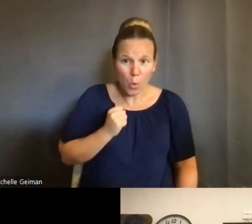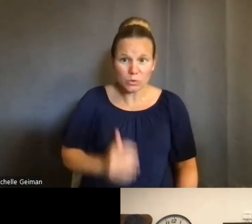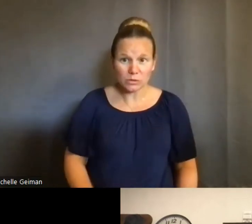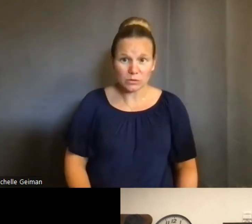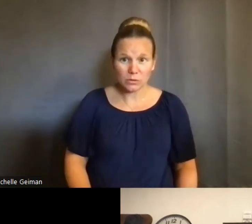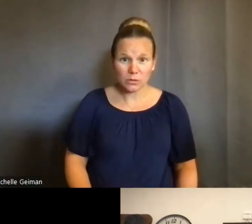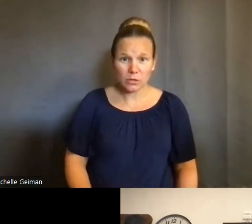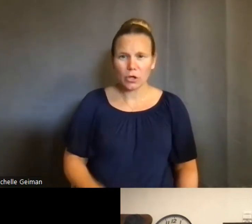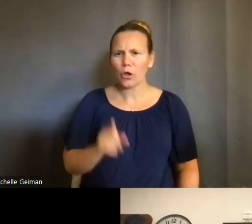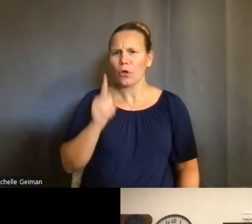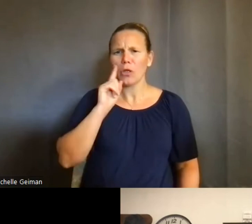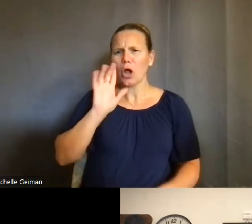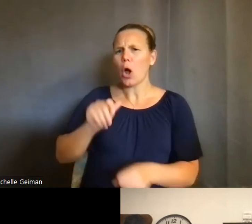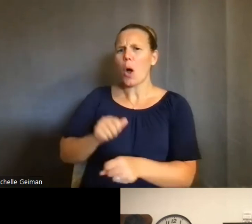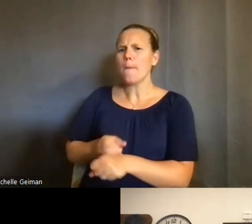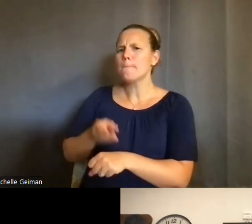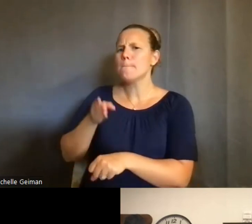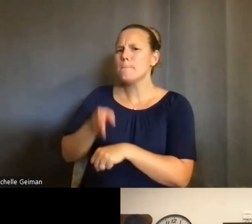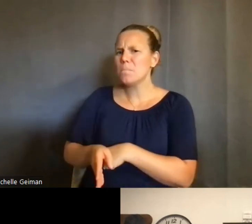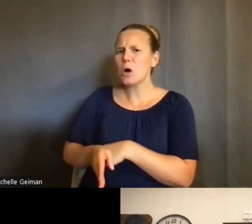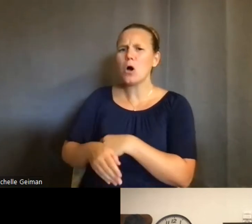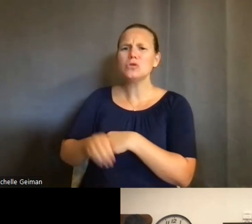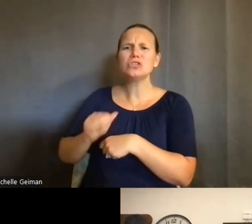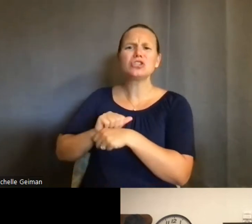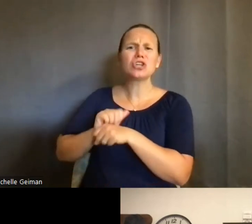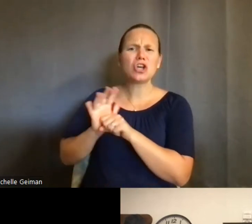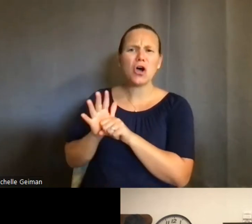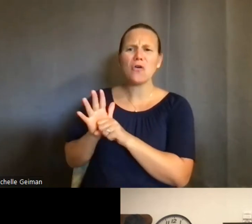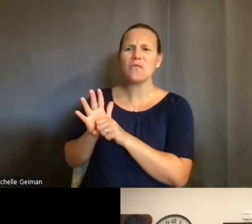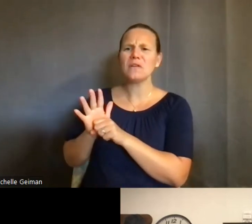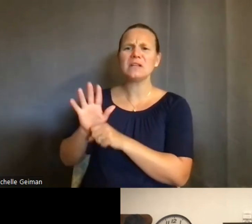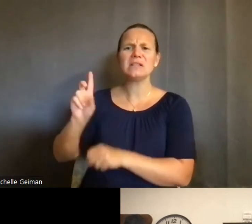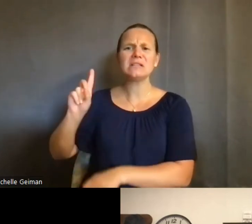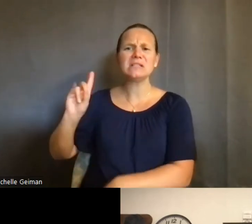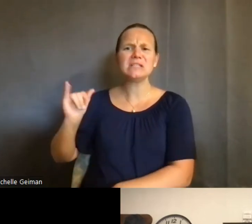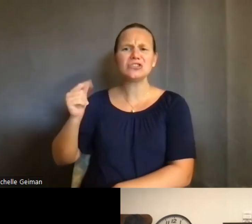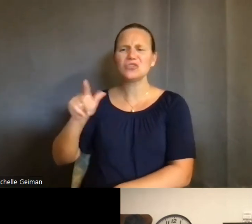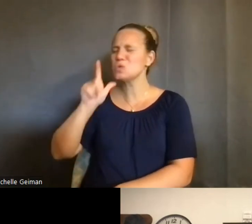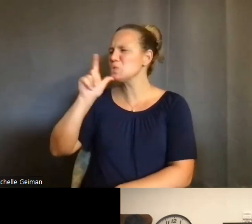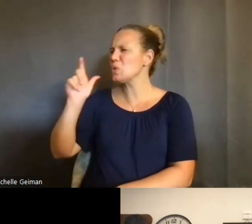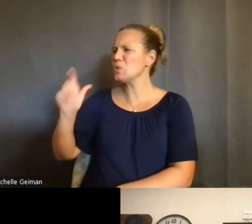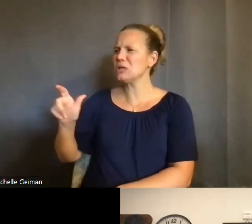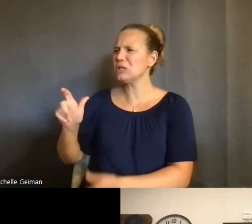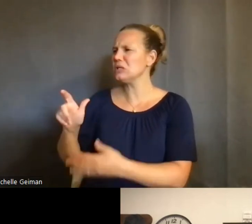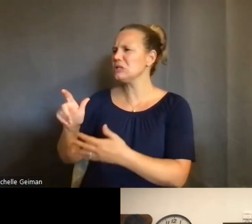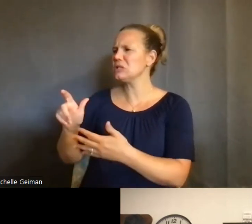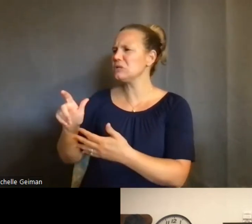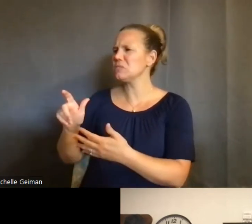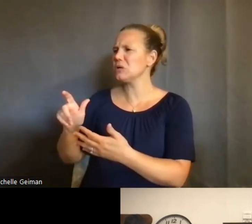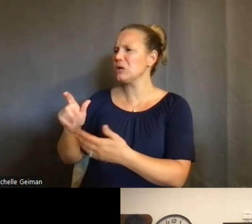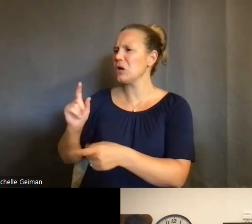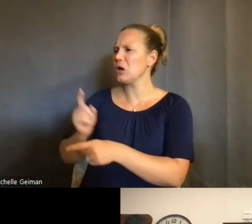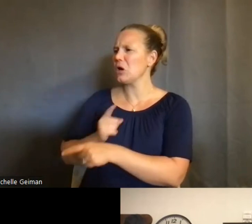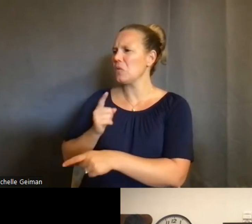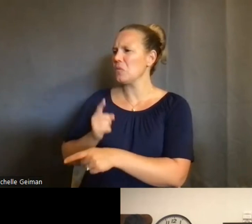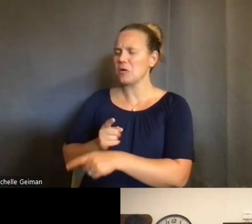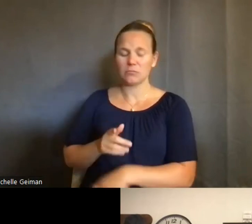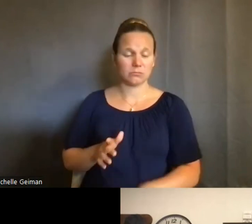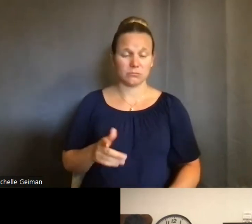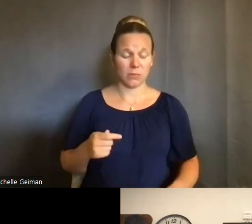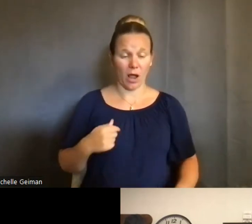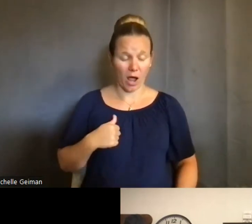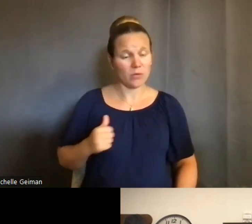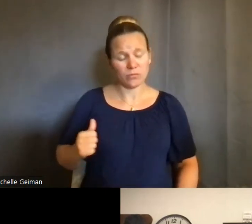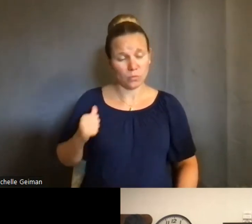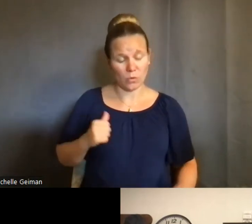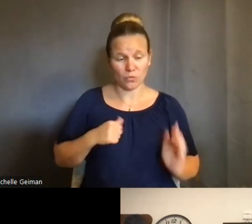new era post-COVID digital where we don't have to be appropriate, we've heard from so many different industries, I will not read your